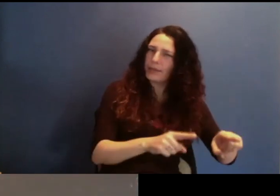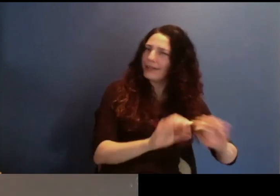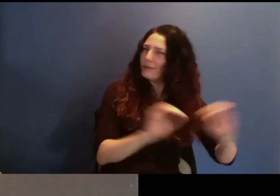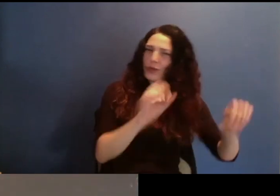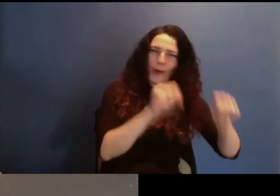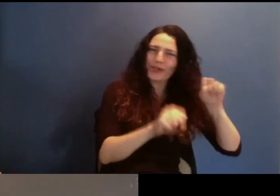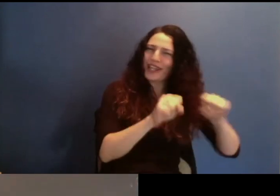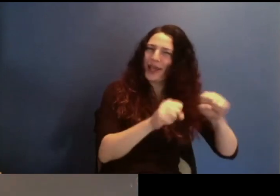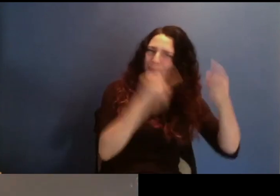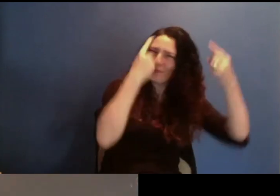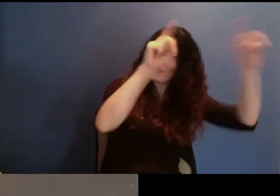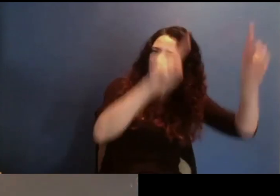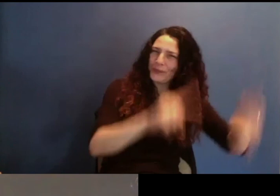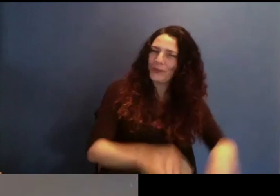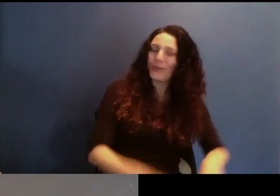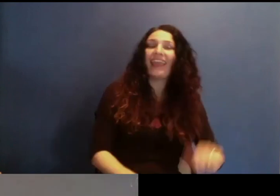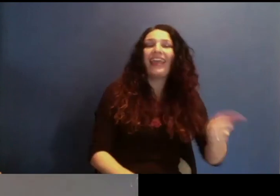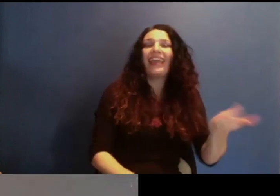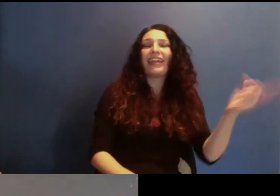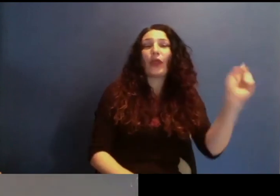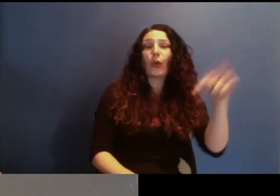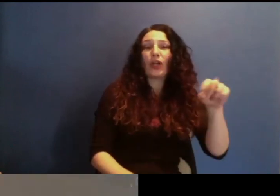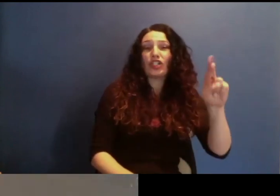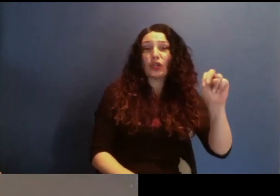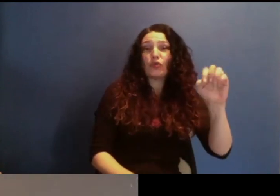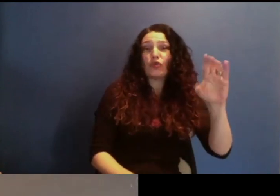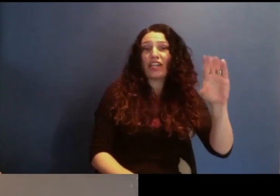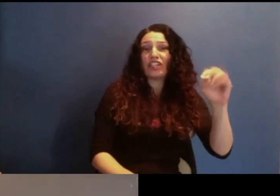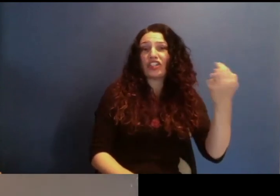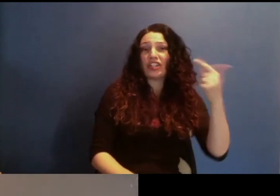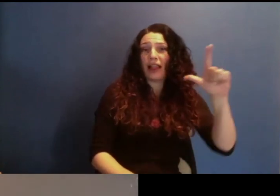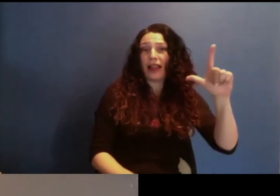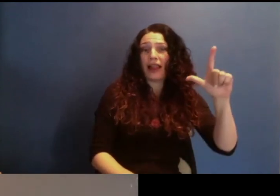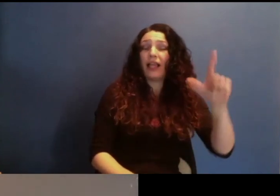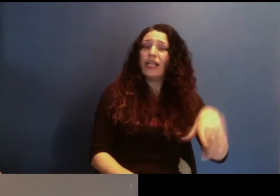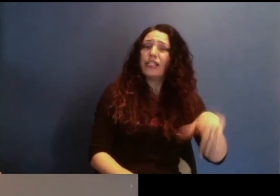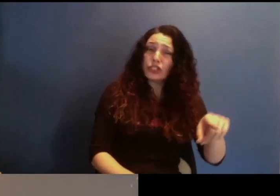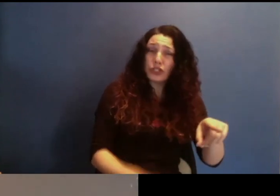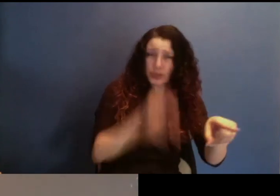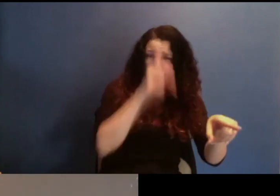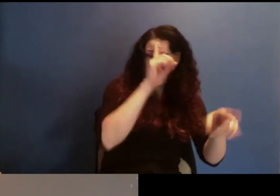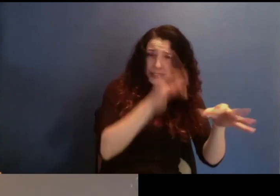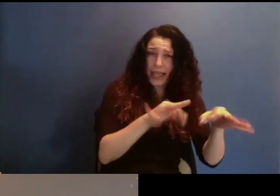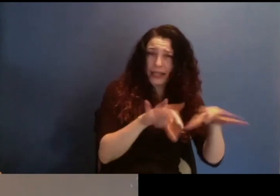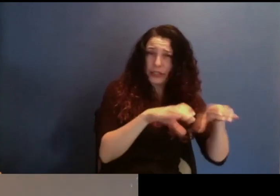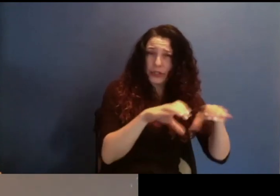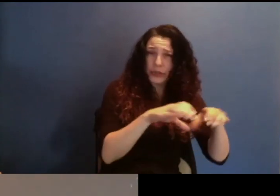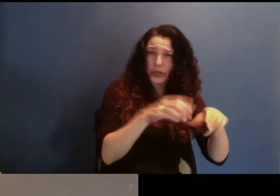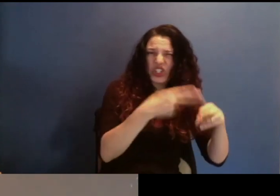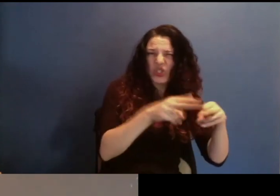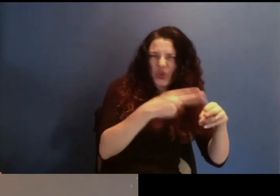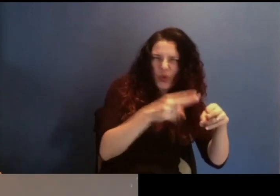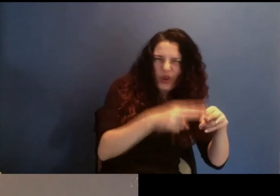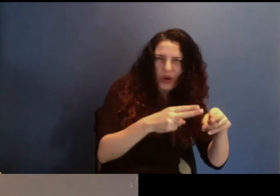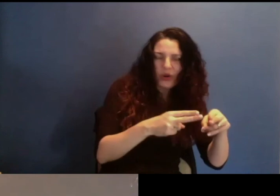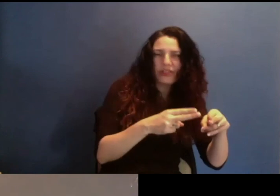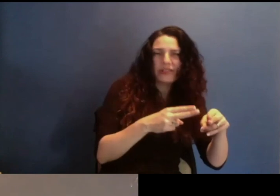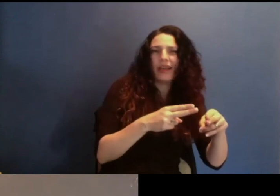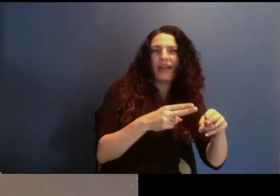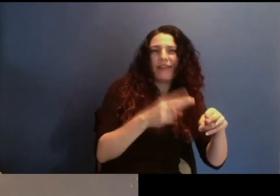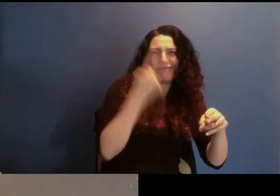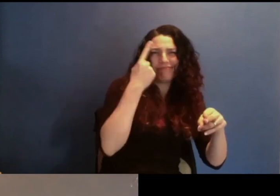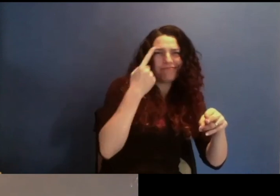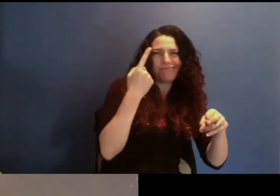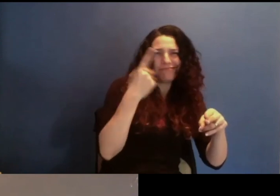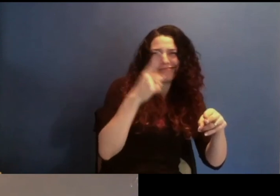question. Rachel says, "Did you choose to do a short form series for creative reasons, or was it a studio choice?" It was a studio choice,